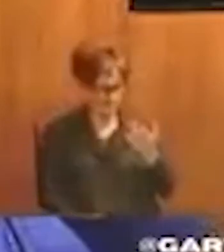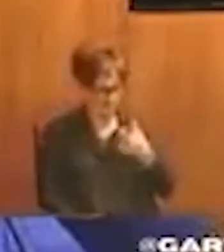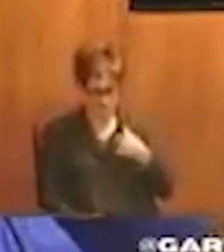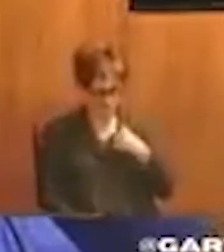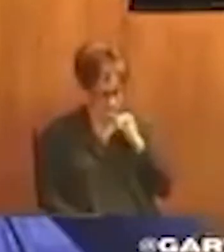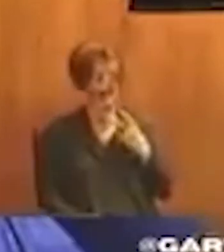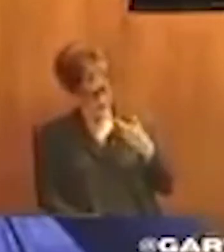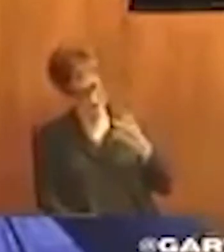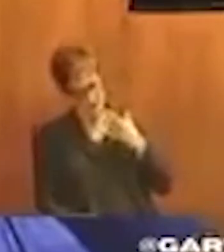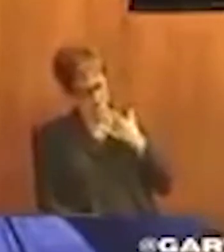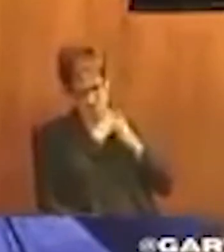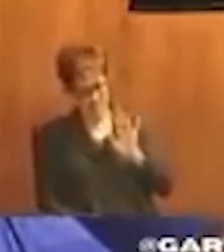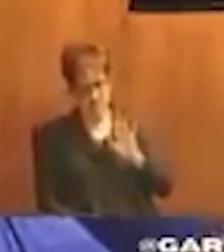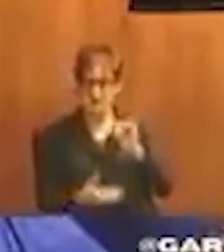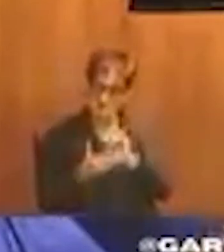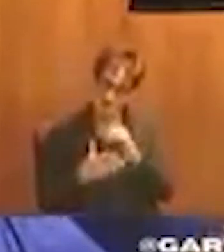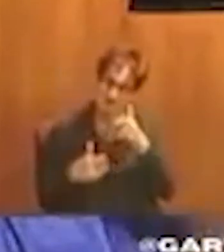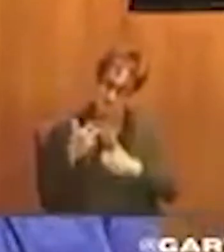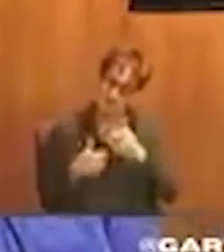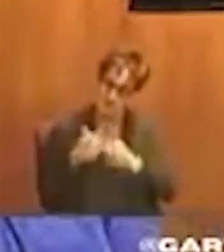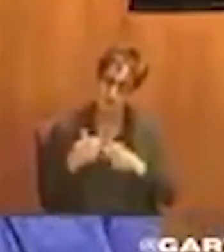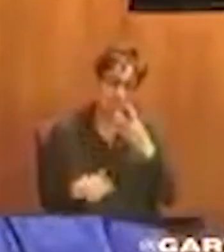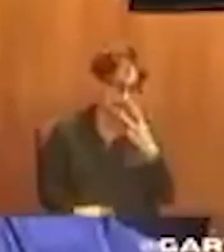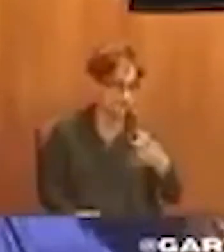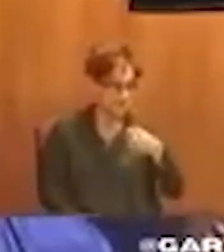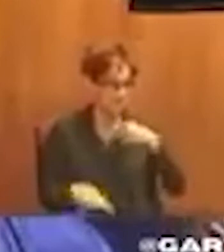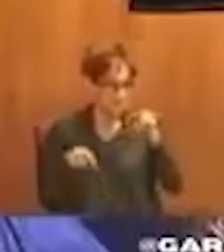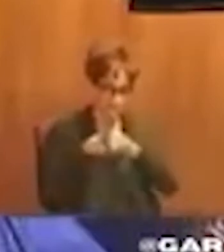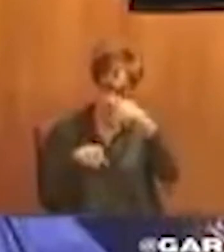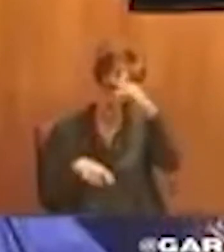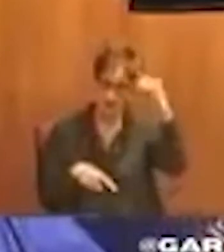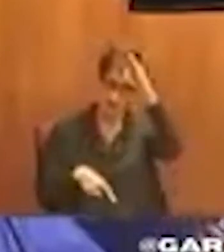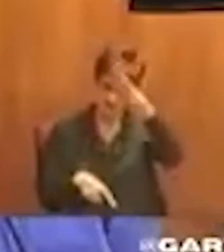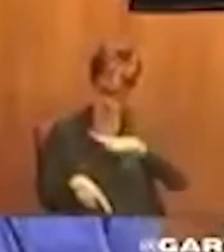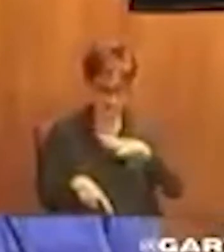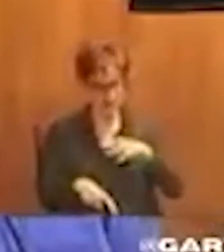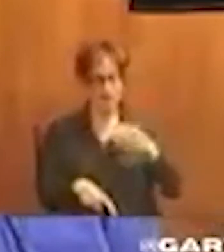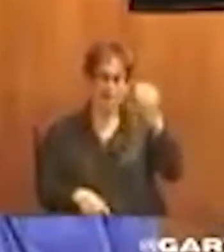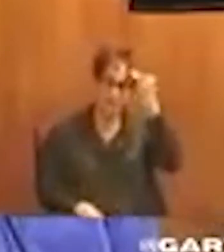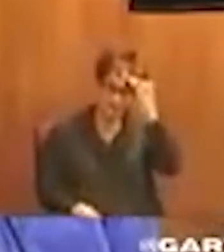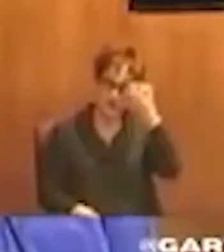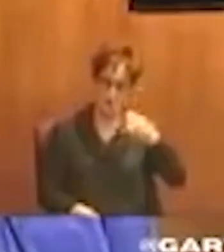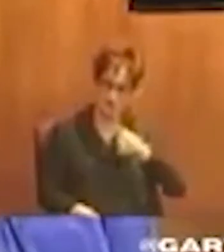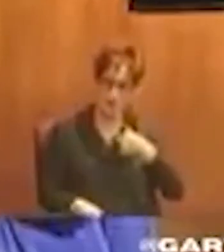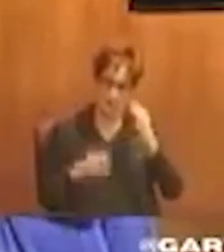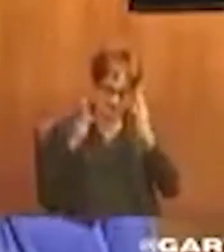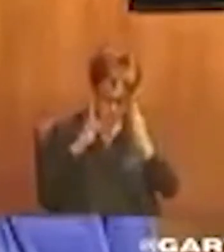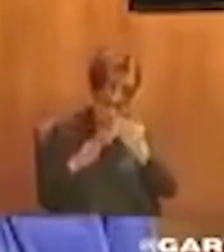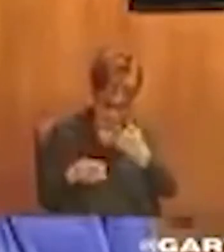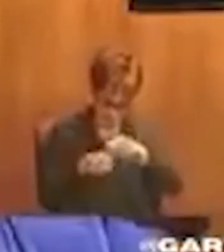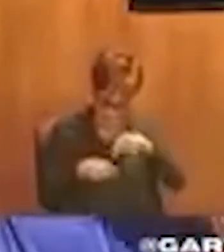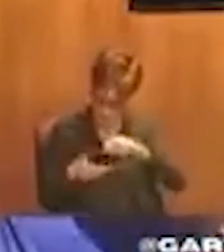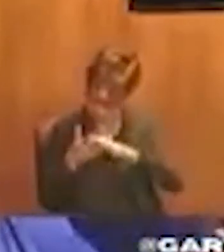color. That's a problem. See me as a black man. Understand that we deal with things in this community